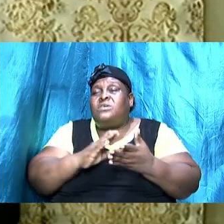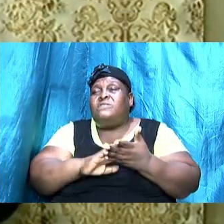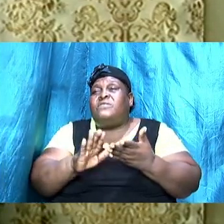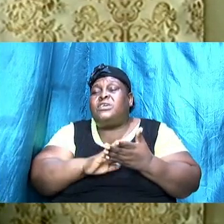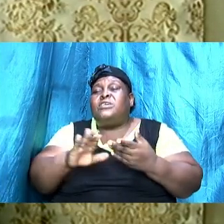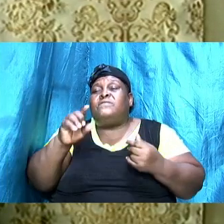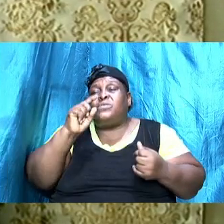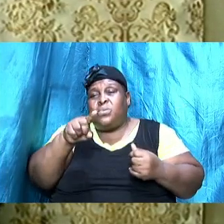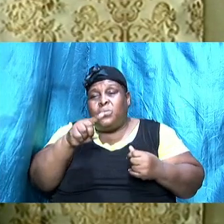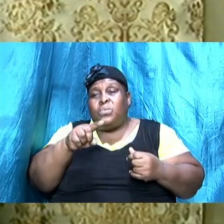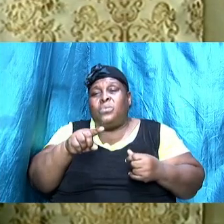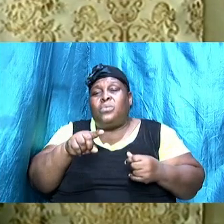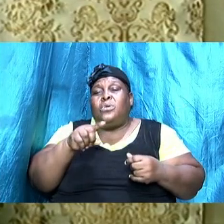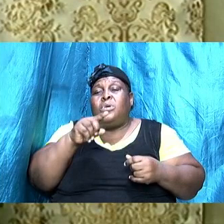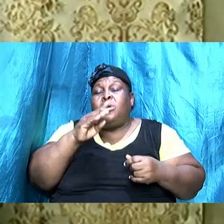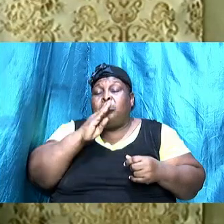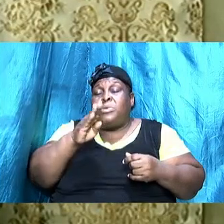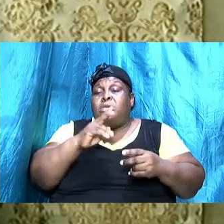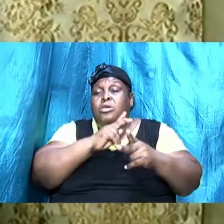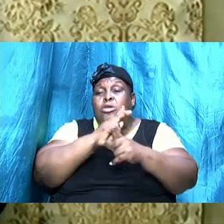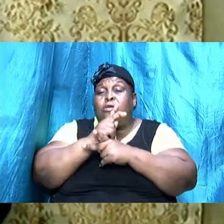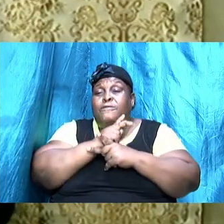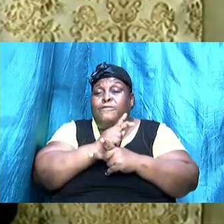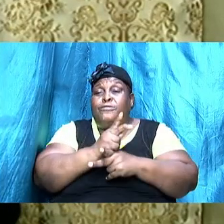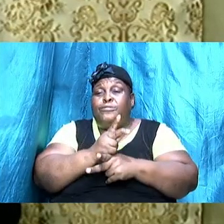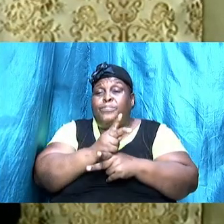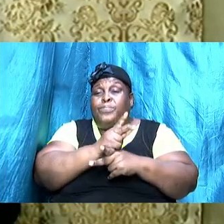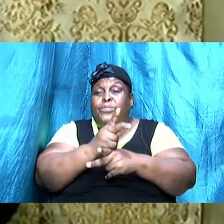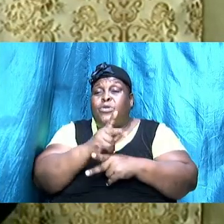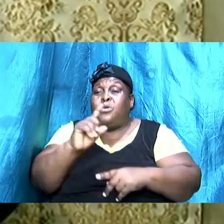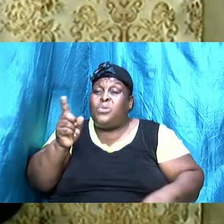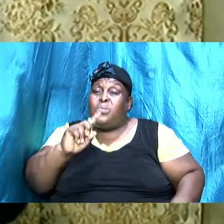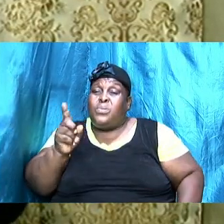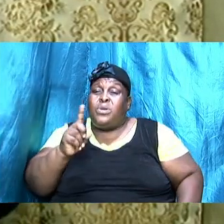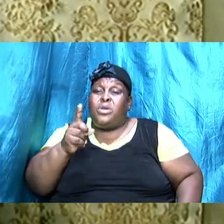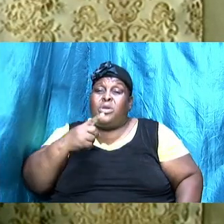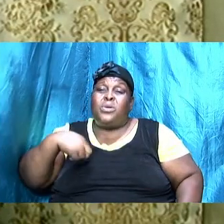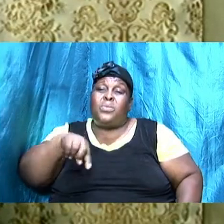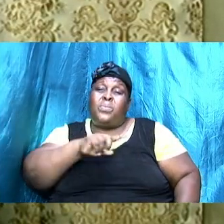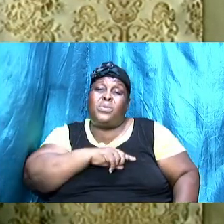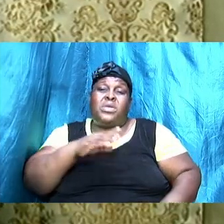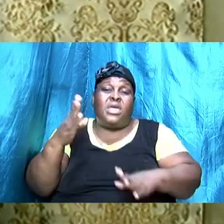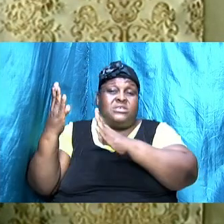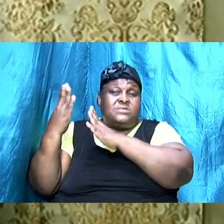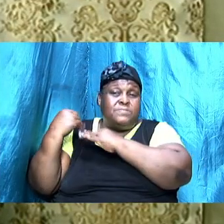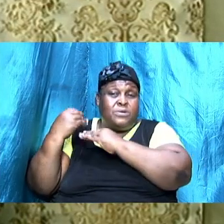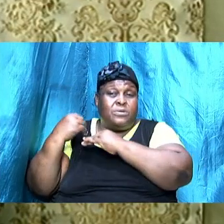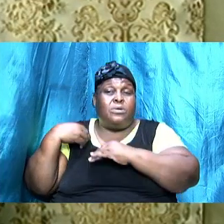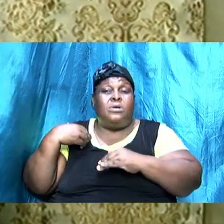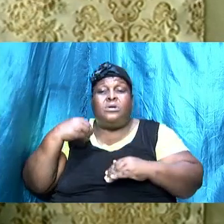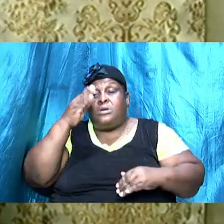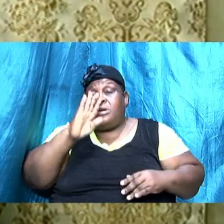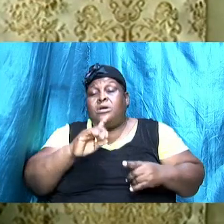forgive you. And we must be careful where we expect God to forgive us.